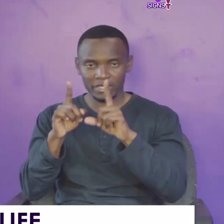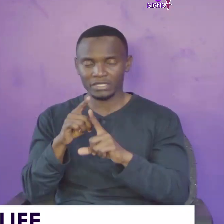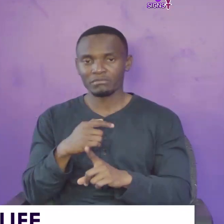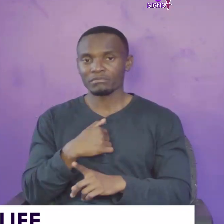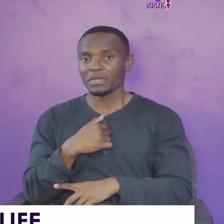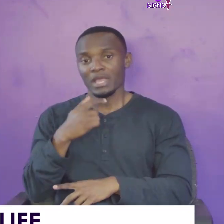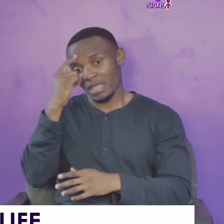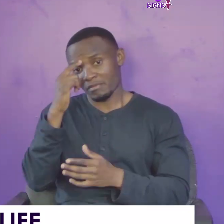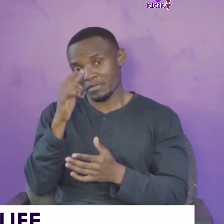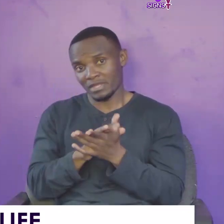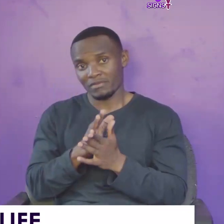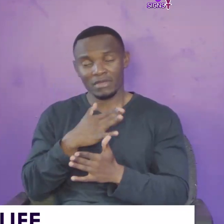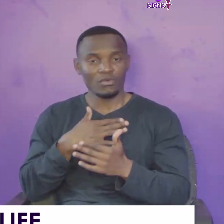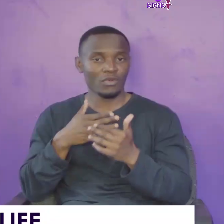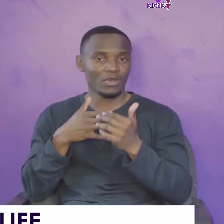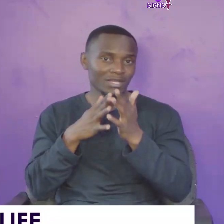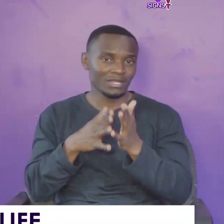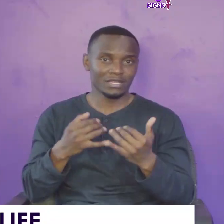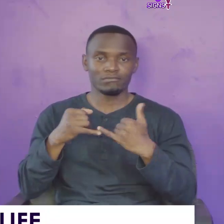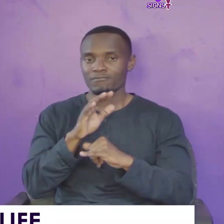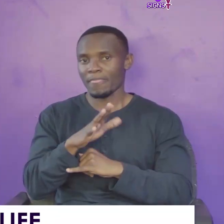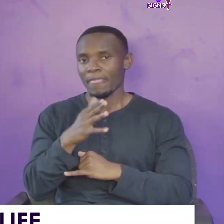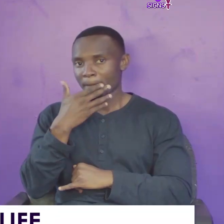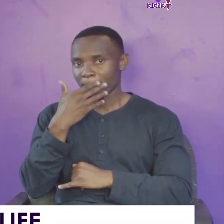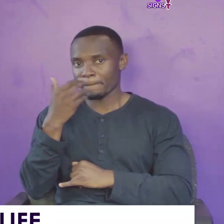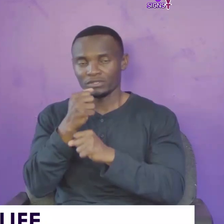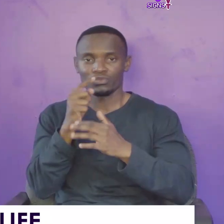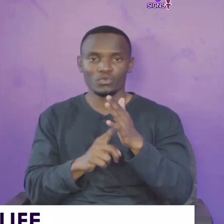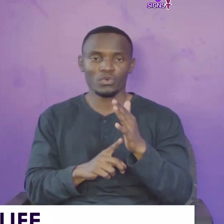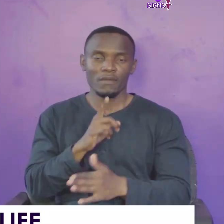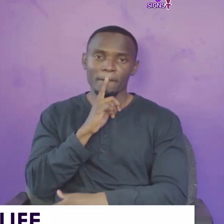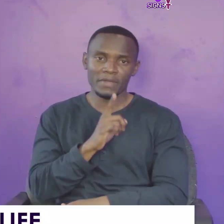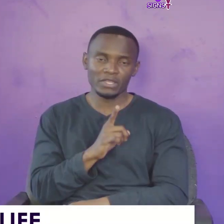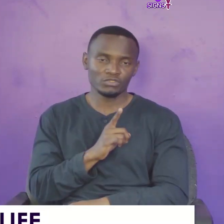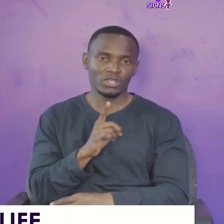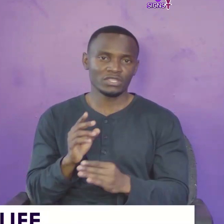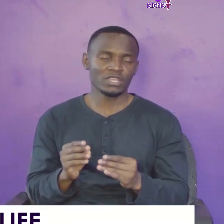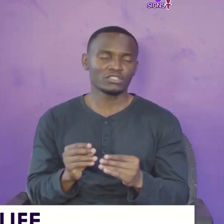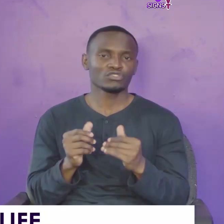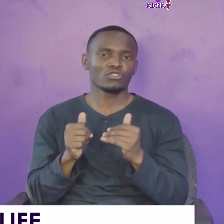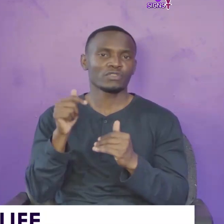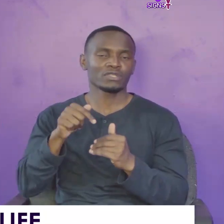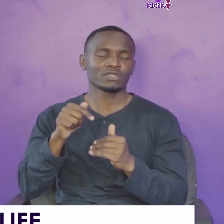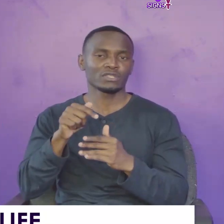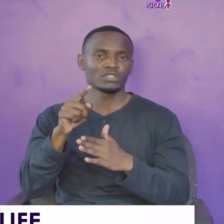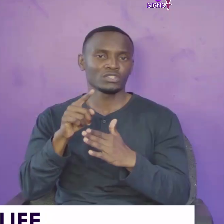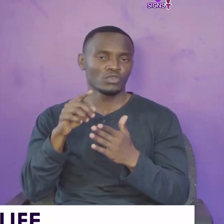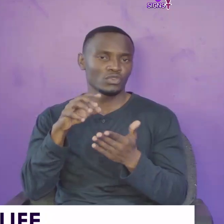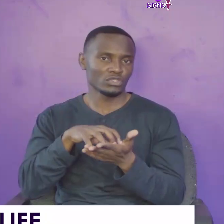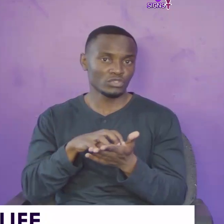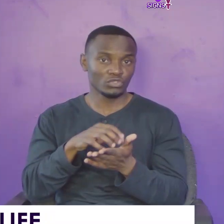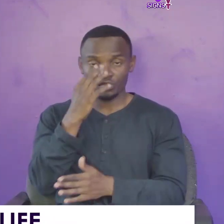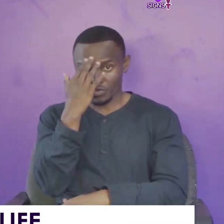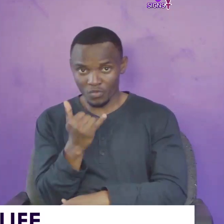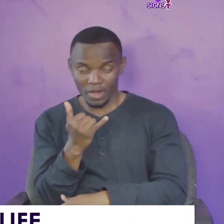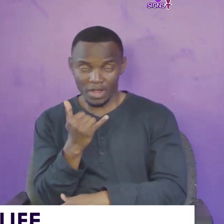they can, or their best rather, to ensure that they are bringing these, these numbers down. Because true, as